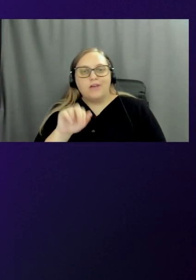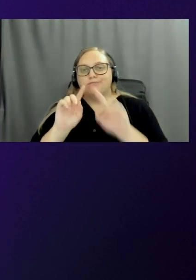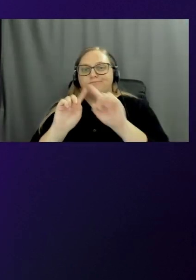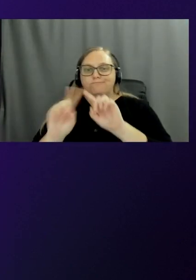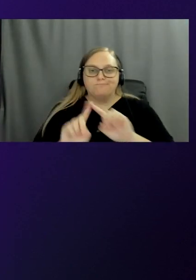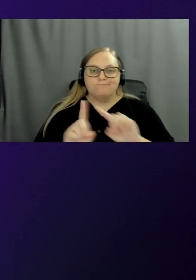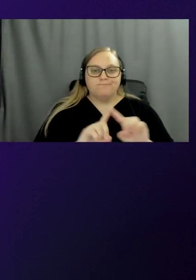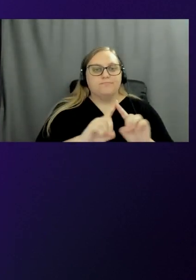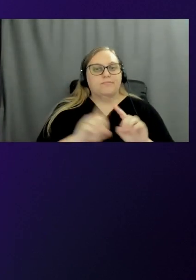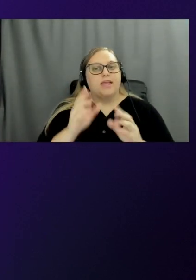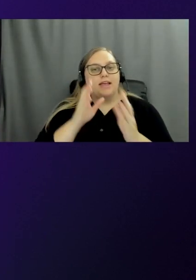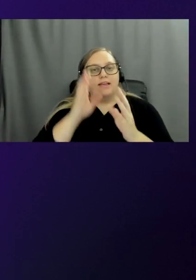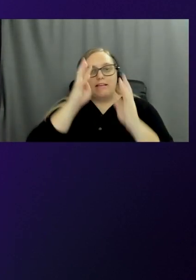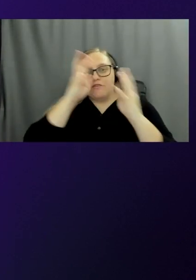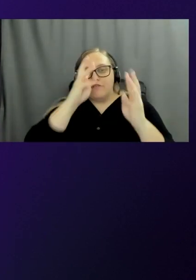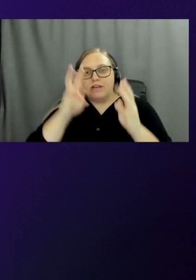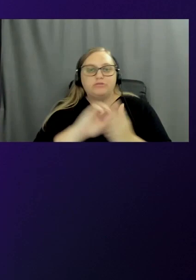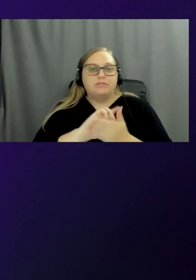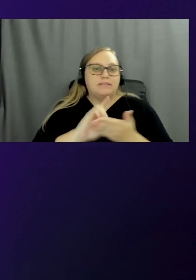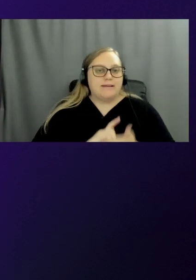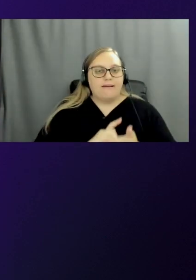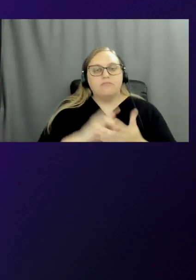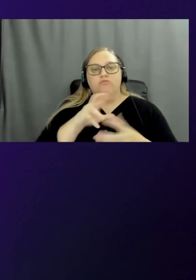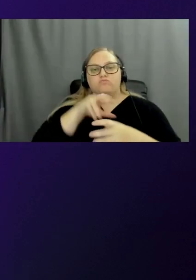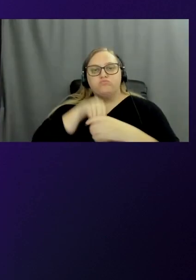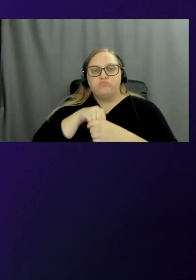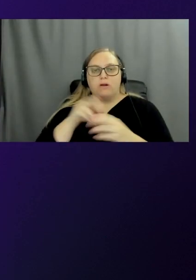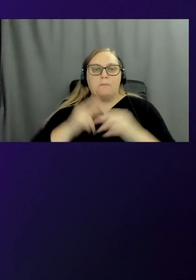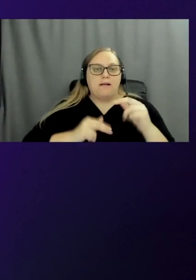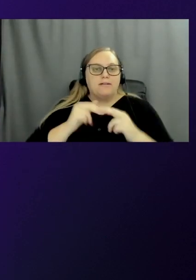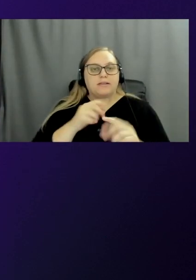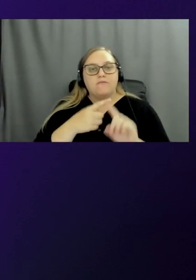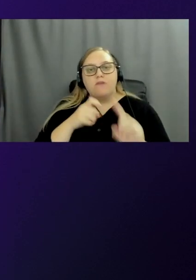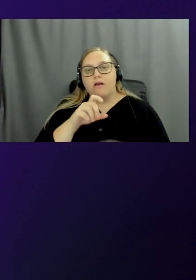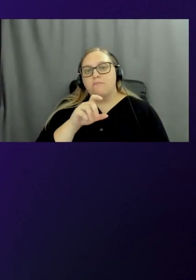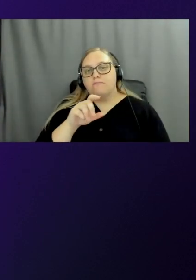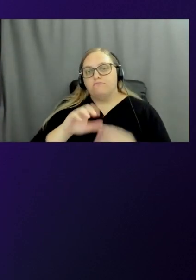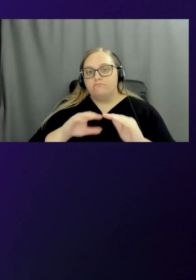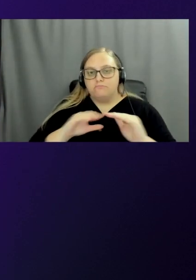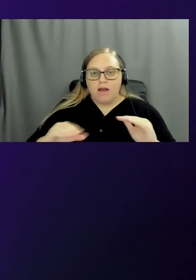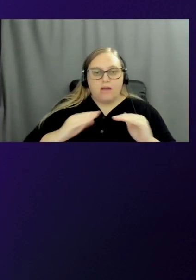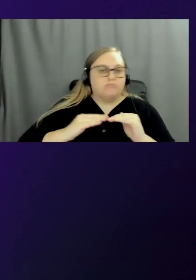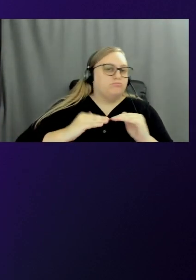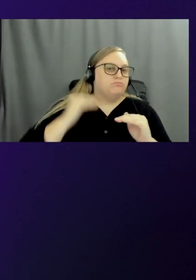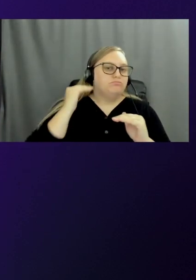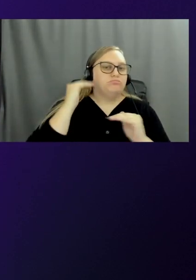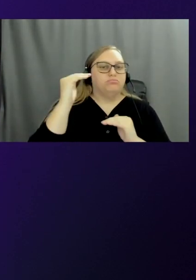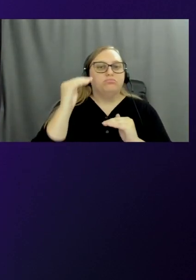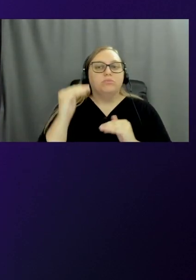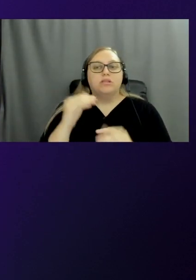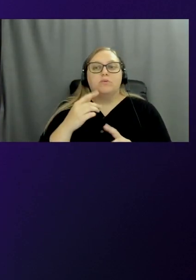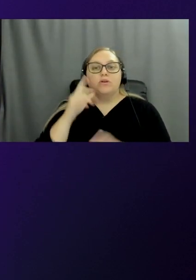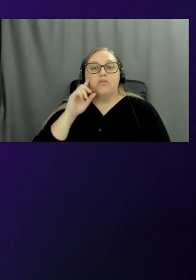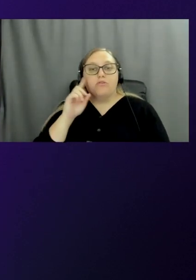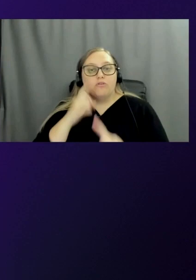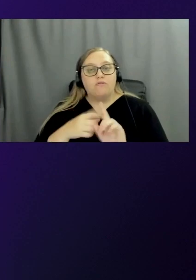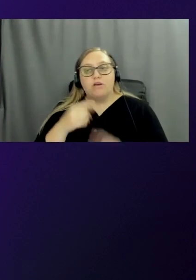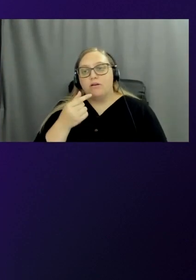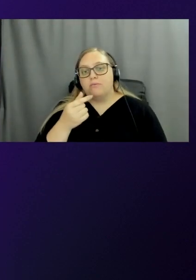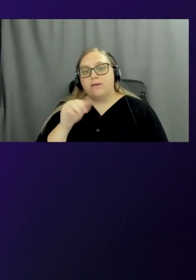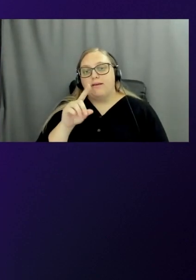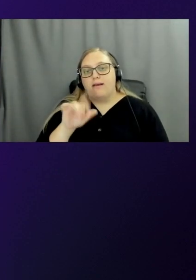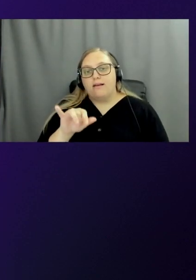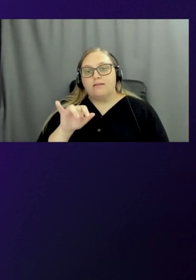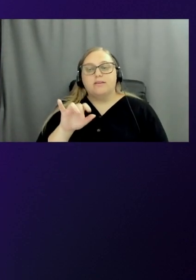design considerations that go into building silicon from the ground up. And then we heard from Gadi and Chetan about